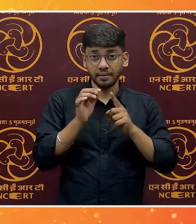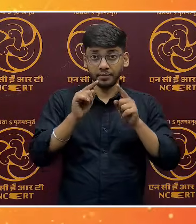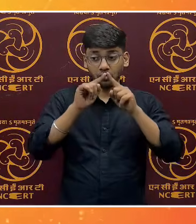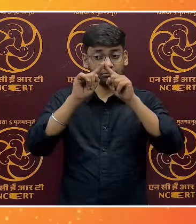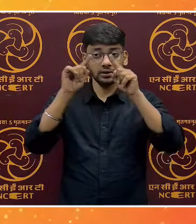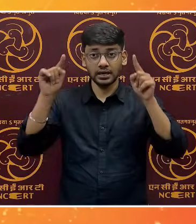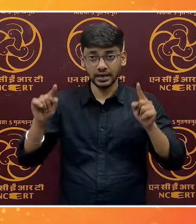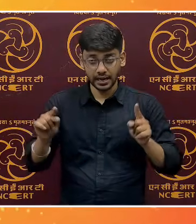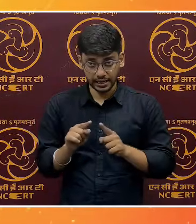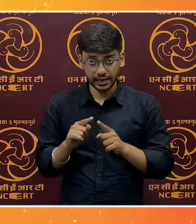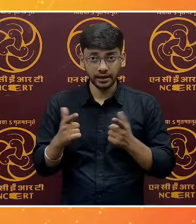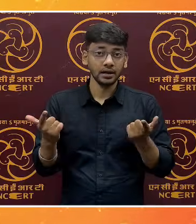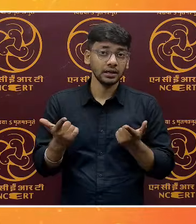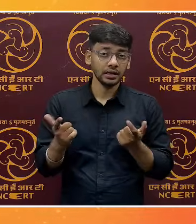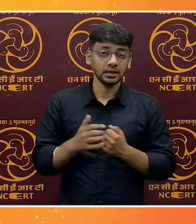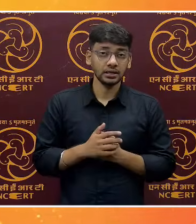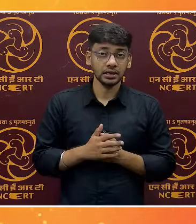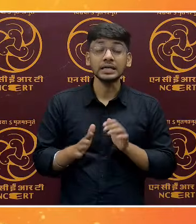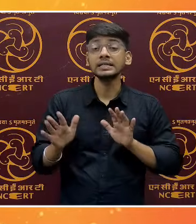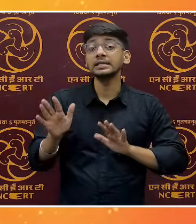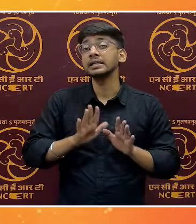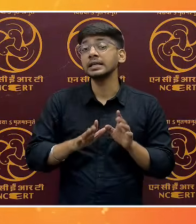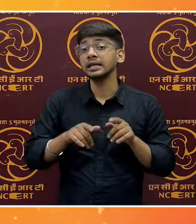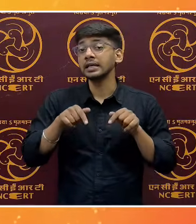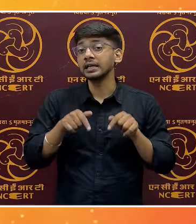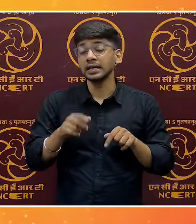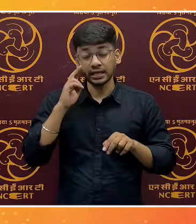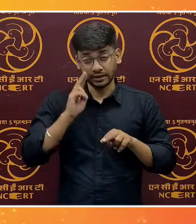simulation part. So for